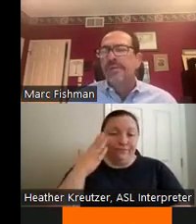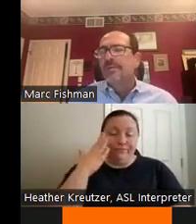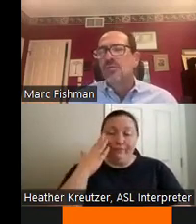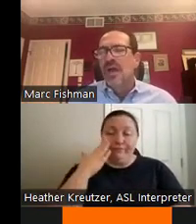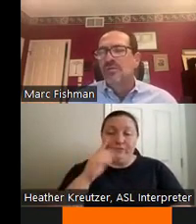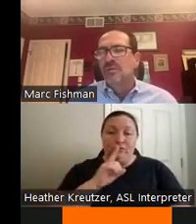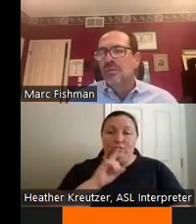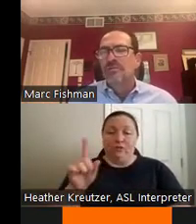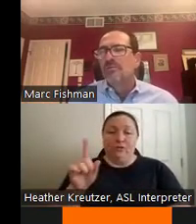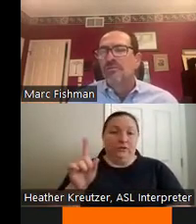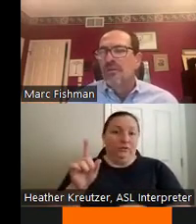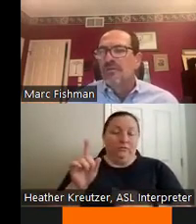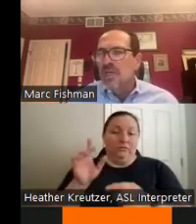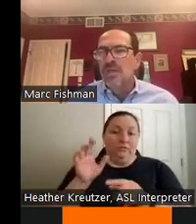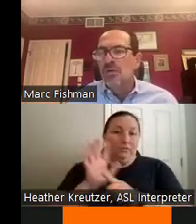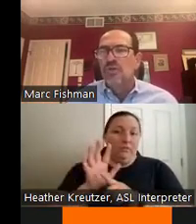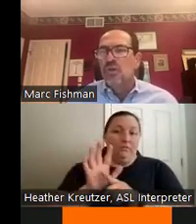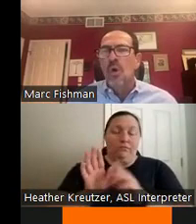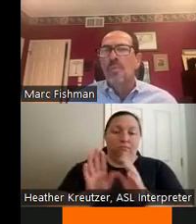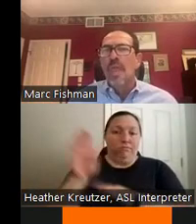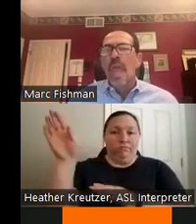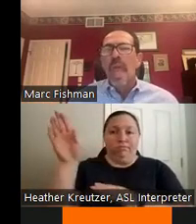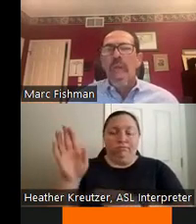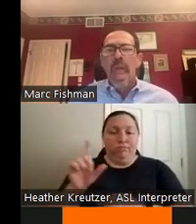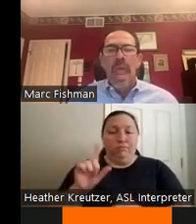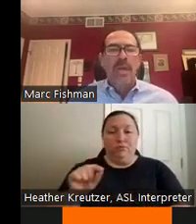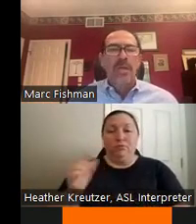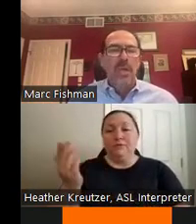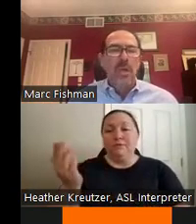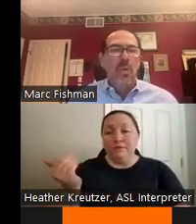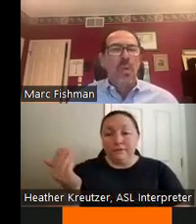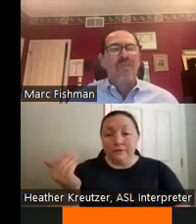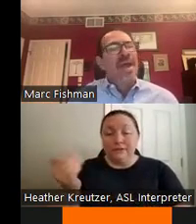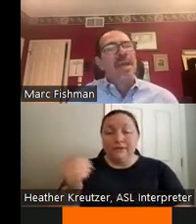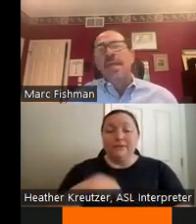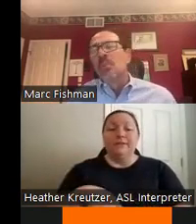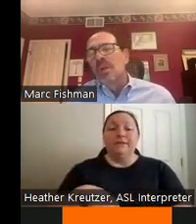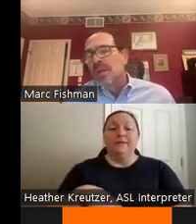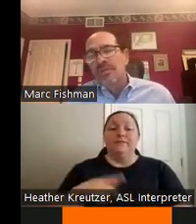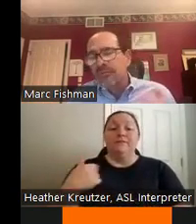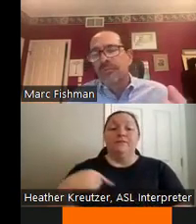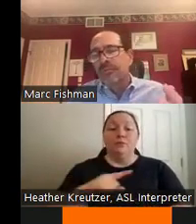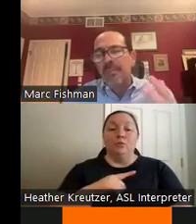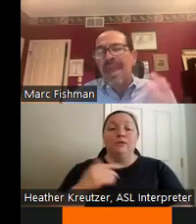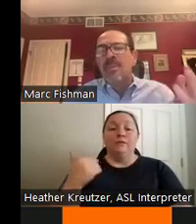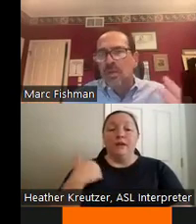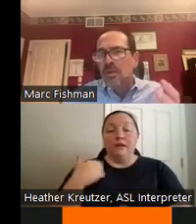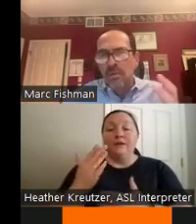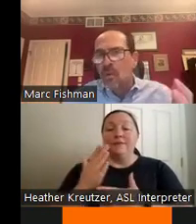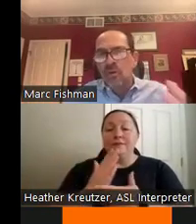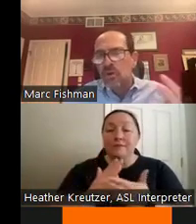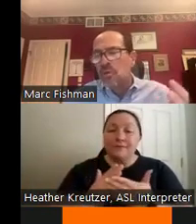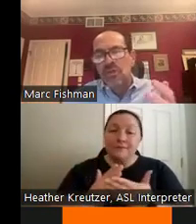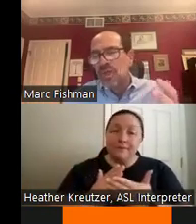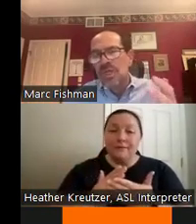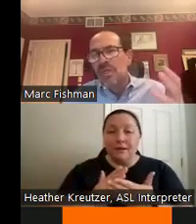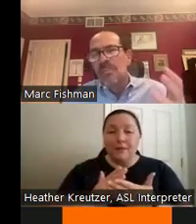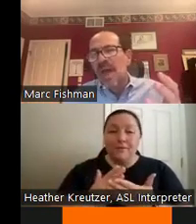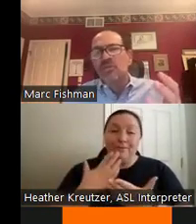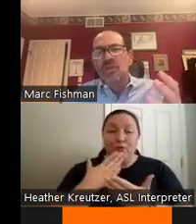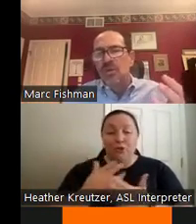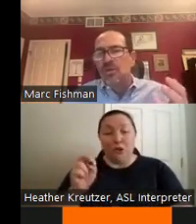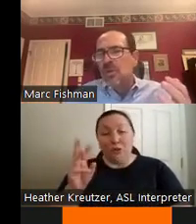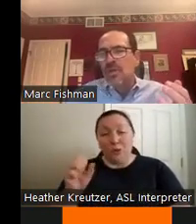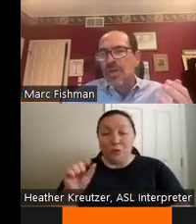off in 2015 or so. And we've had a little bit of maybe good news in